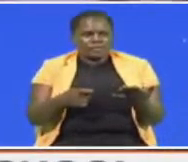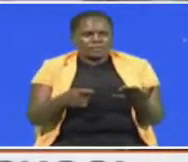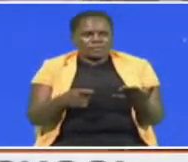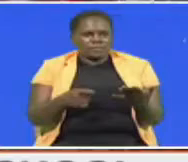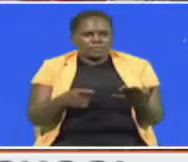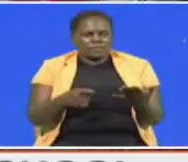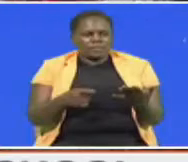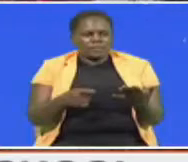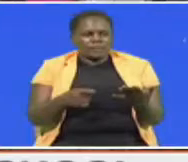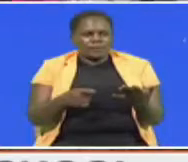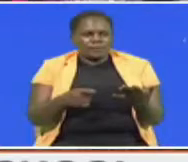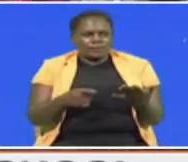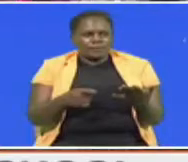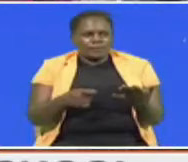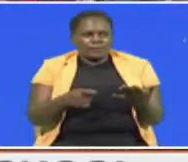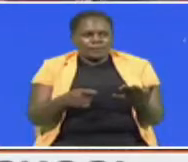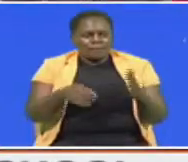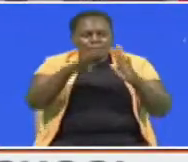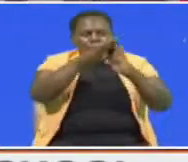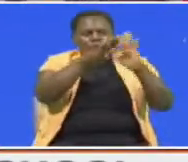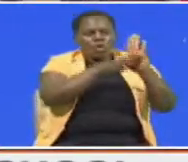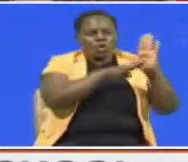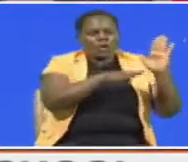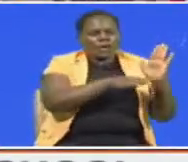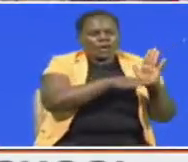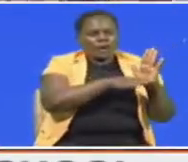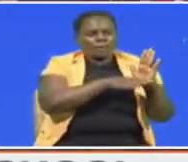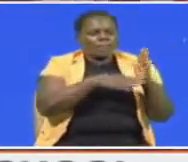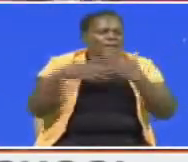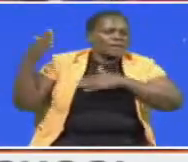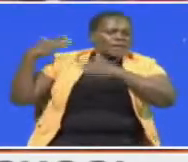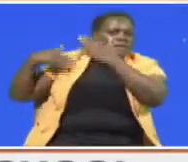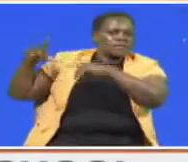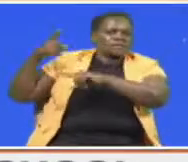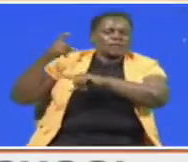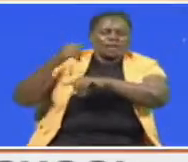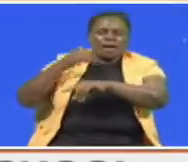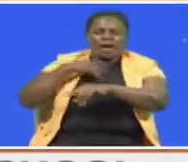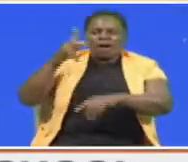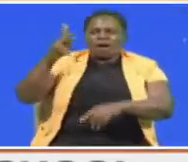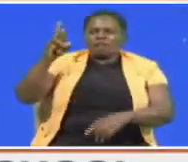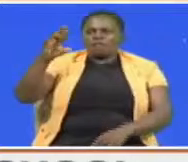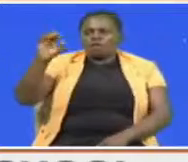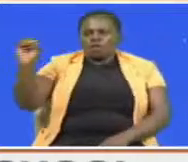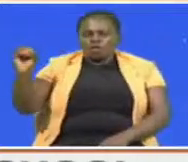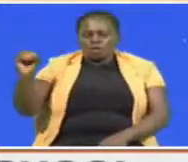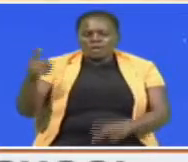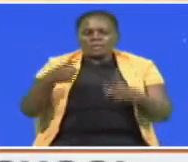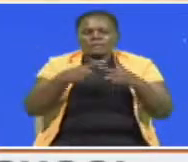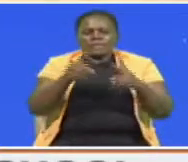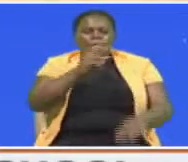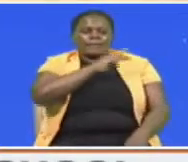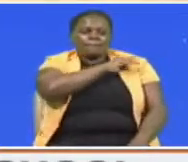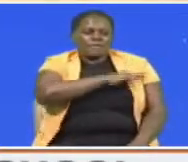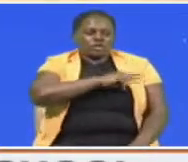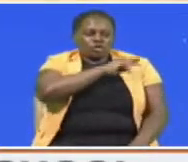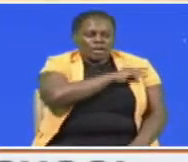her life. This literacy program has its history in core. The literacy program was started by a